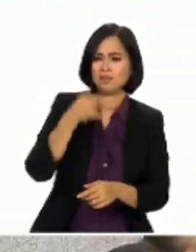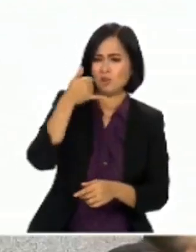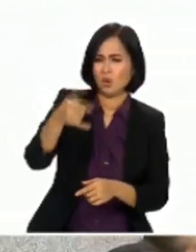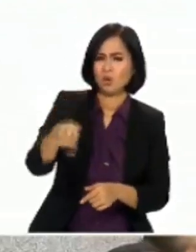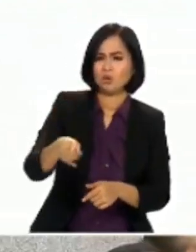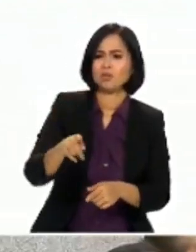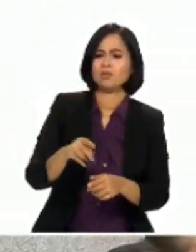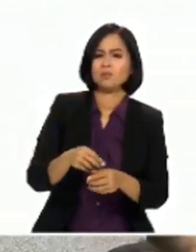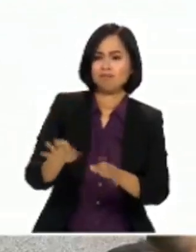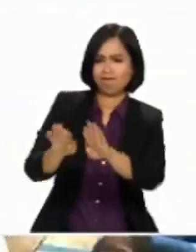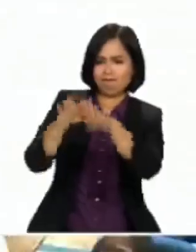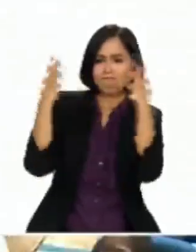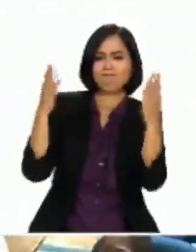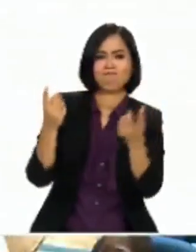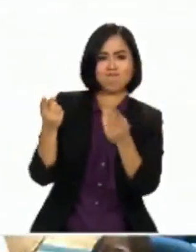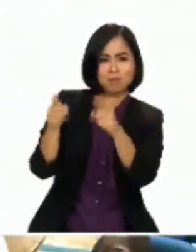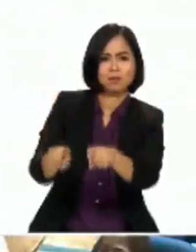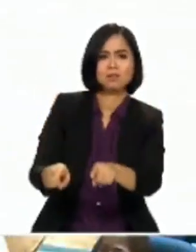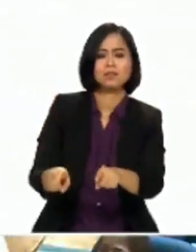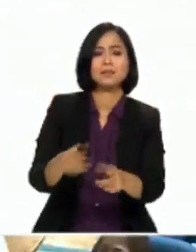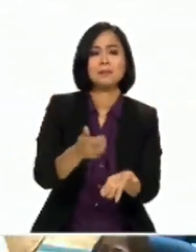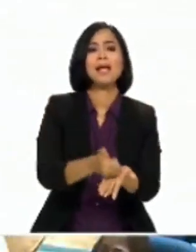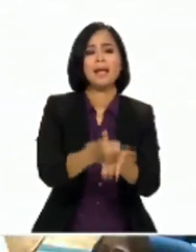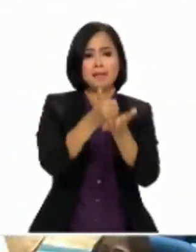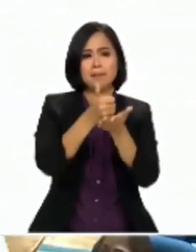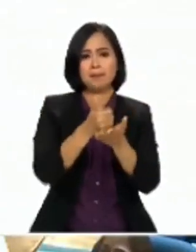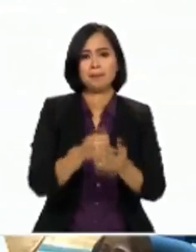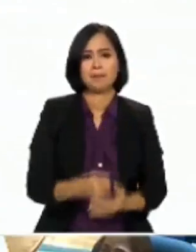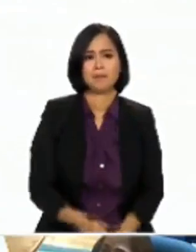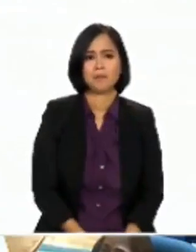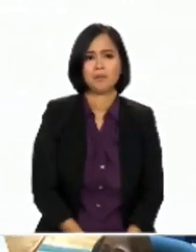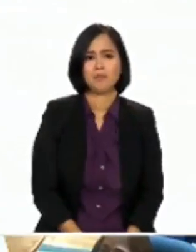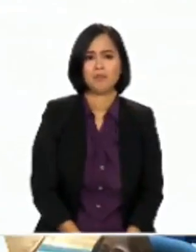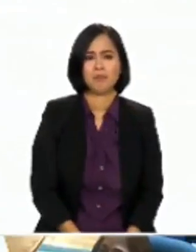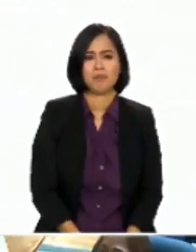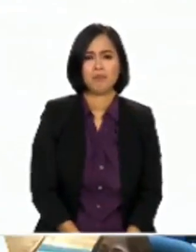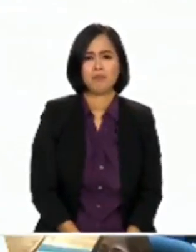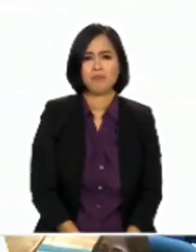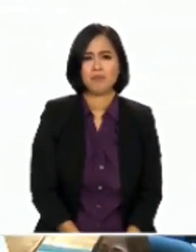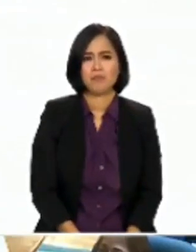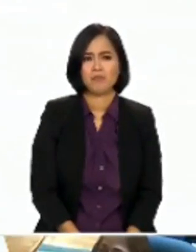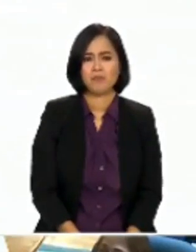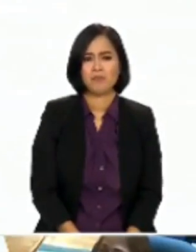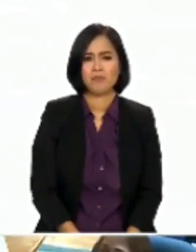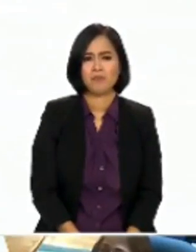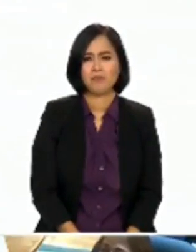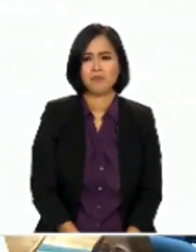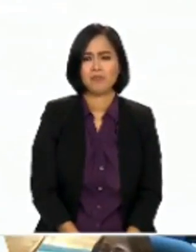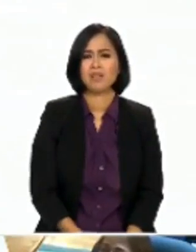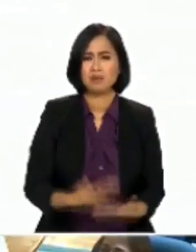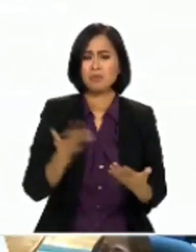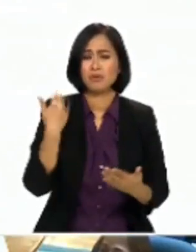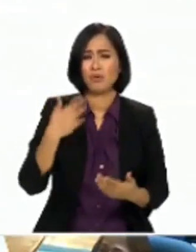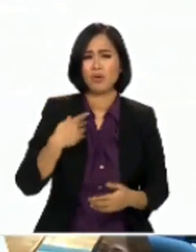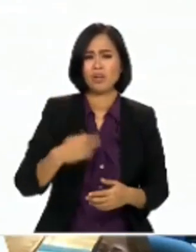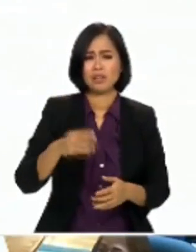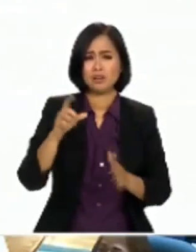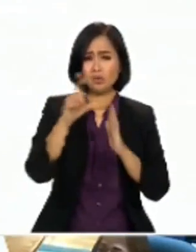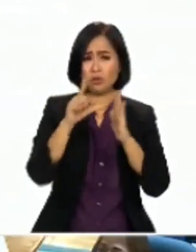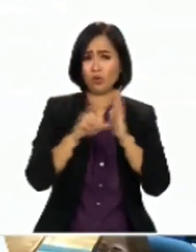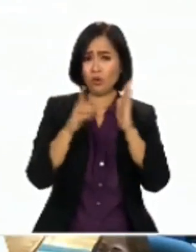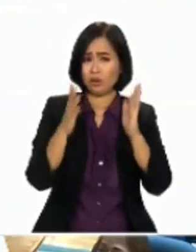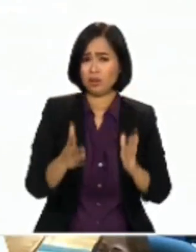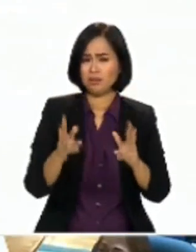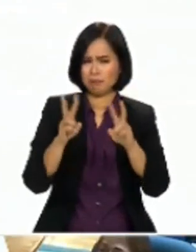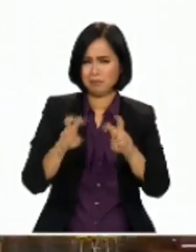to jail. You are helping. Do not be, I am not, I've been a prosecutor. I